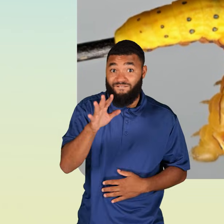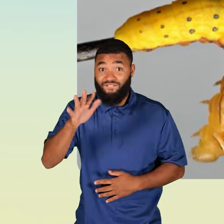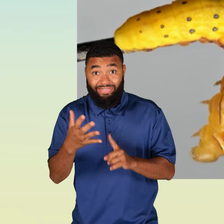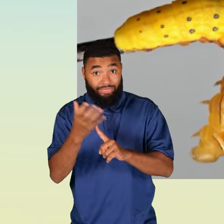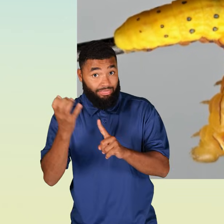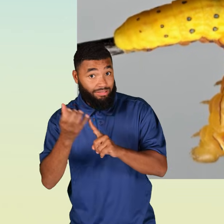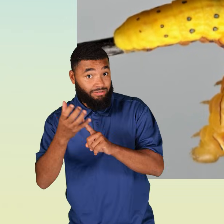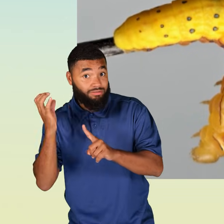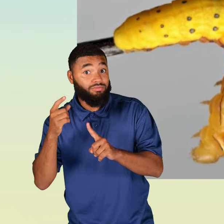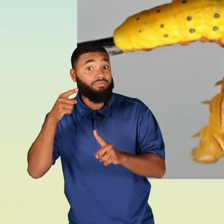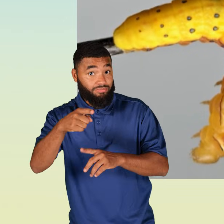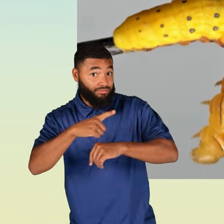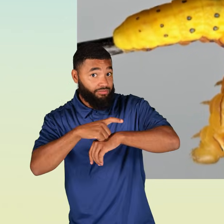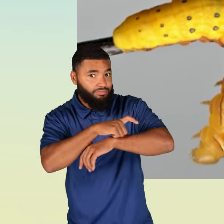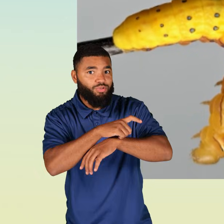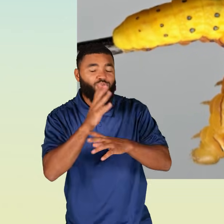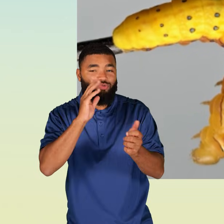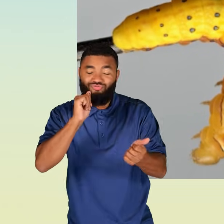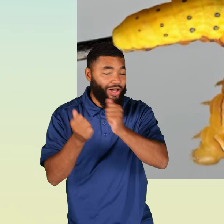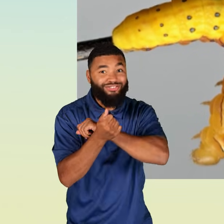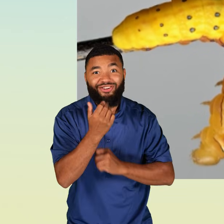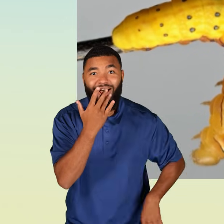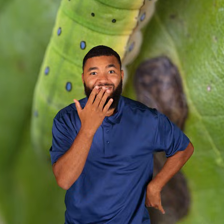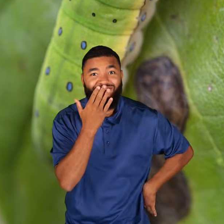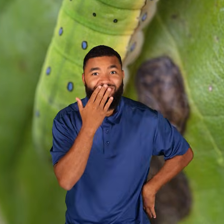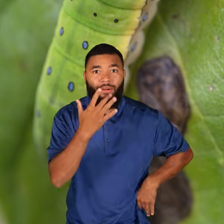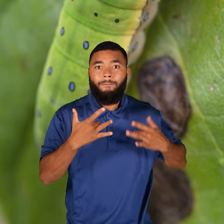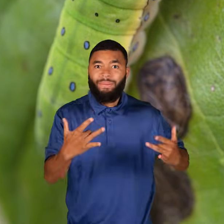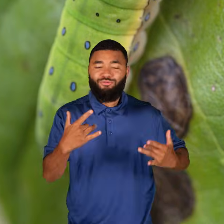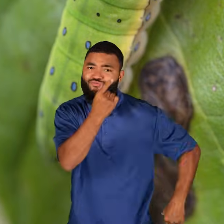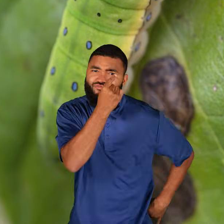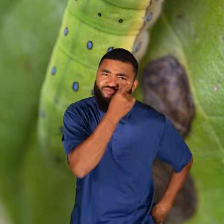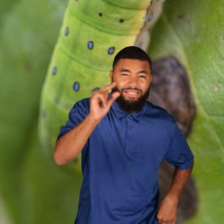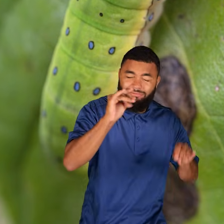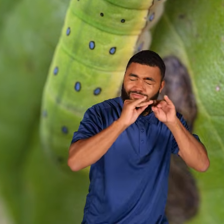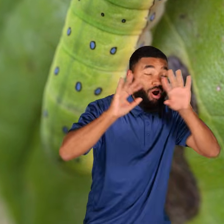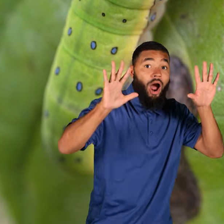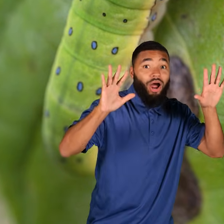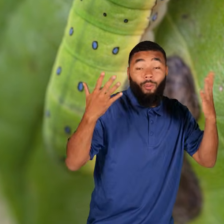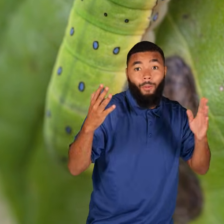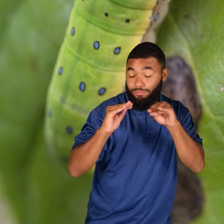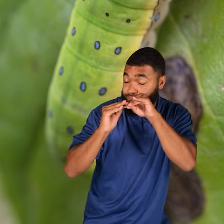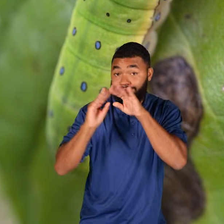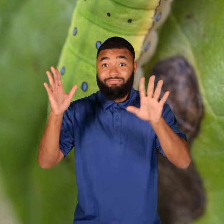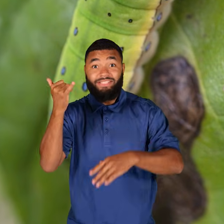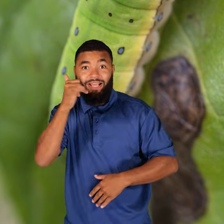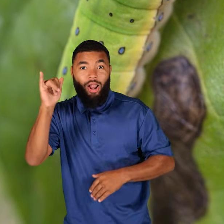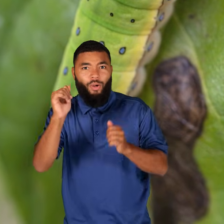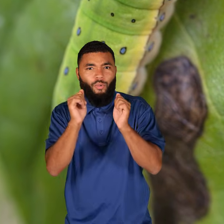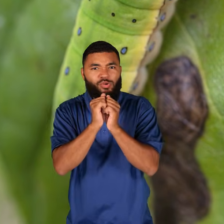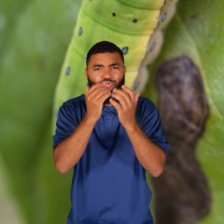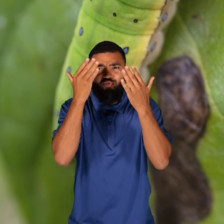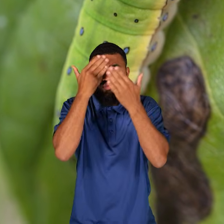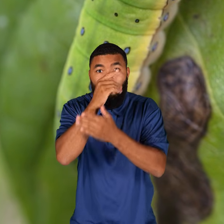the Spicebush Swallowtail caterpillar changes color. It turns bright green or yellow with dark black